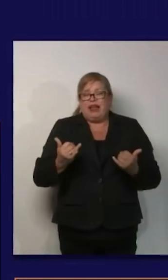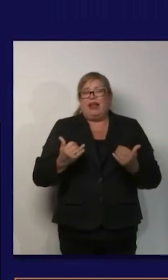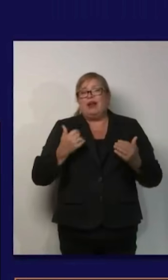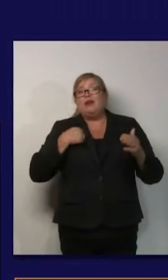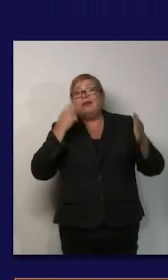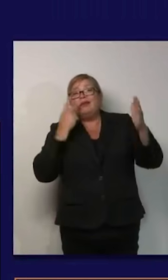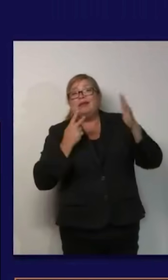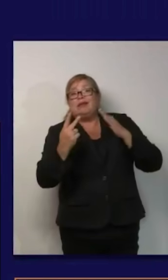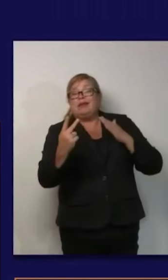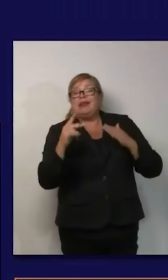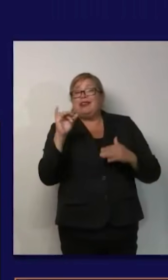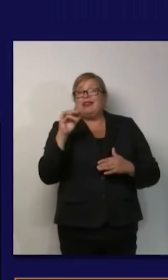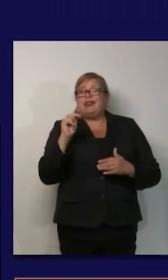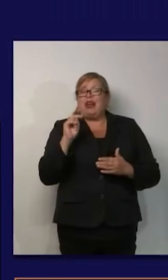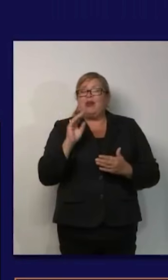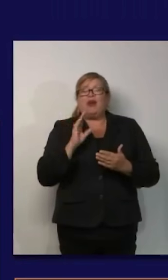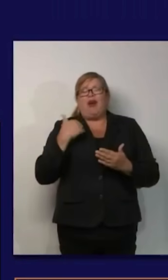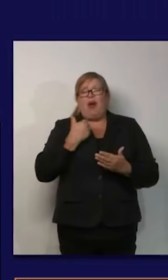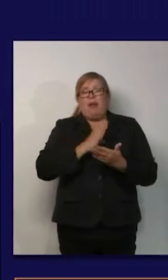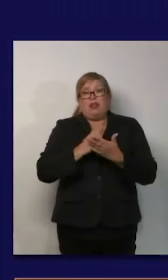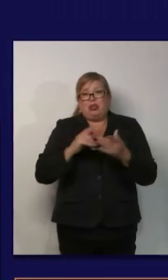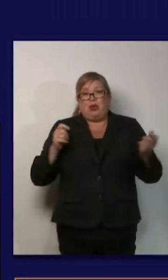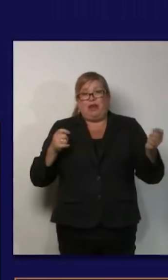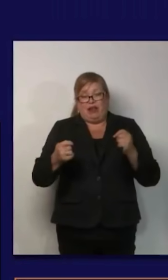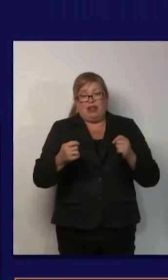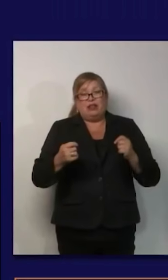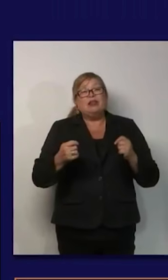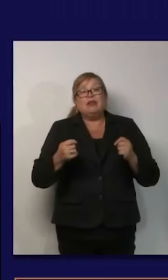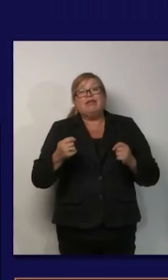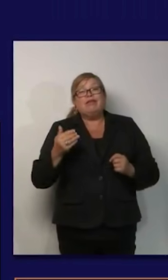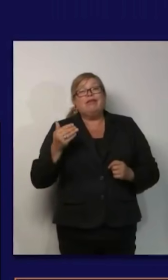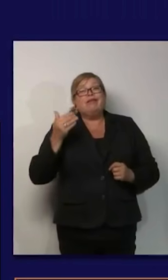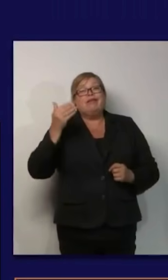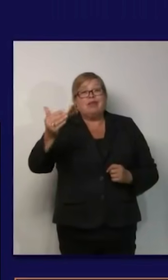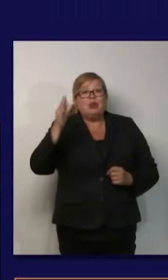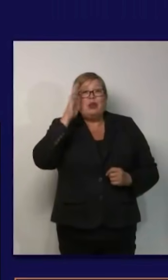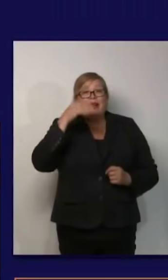revise of that January budget that unemployment will peak north of